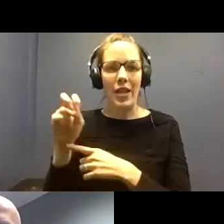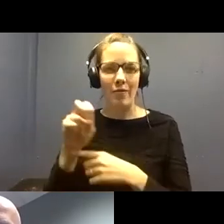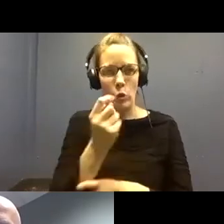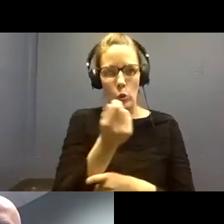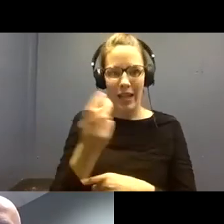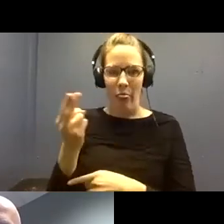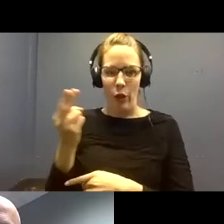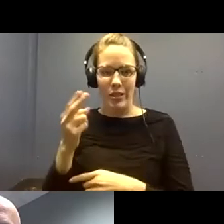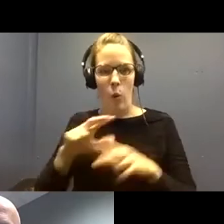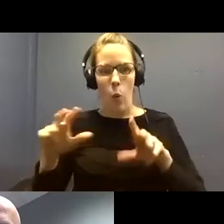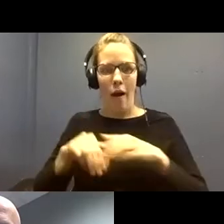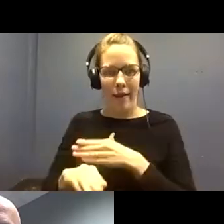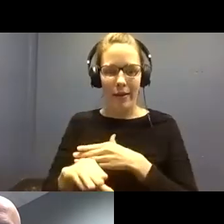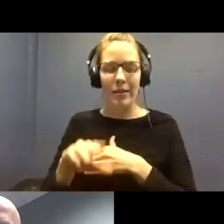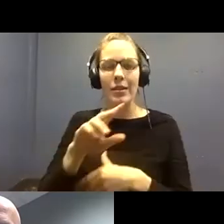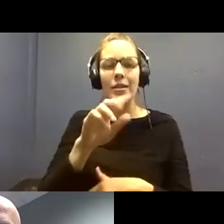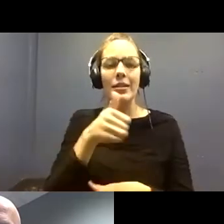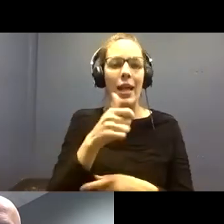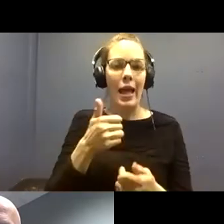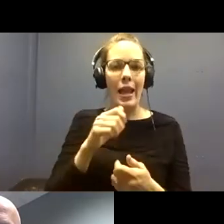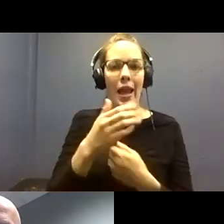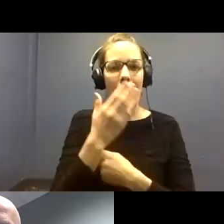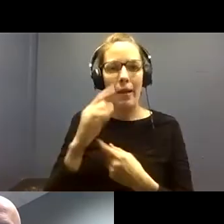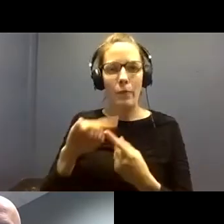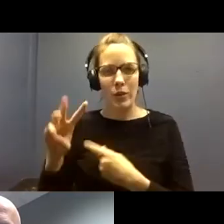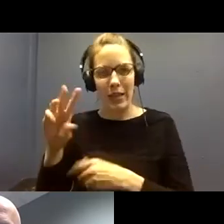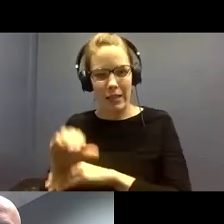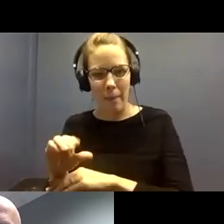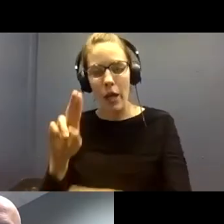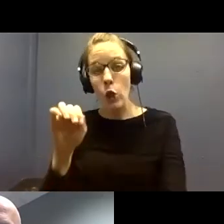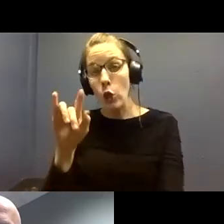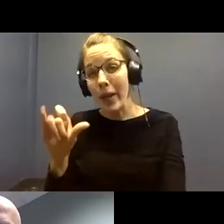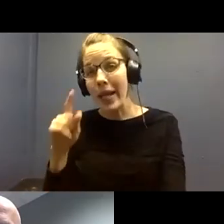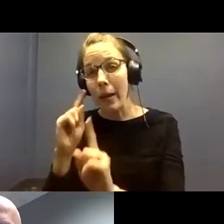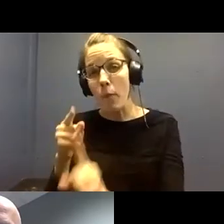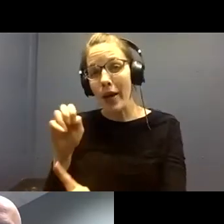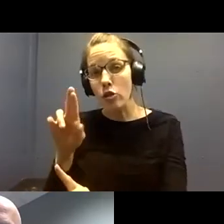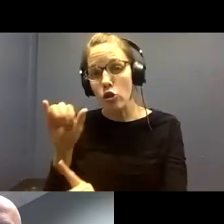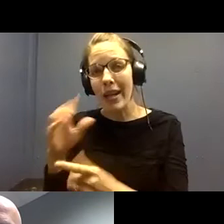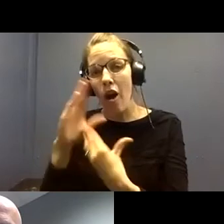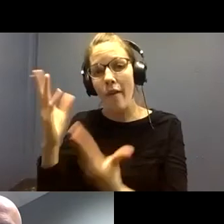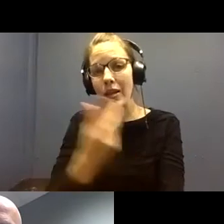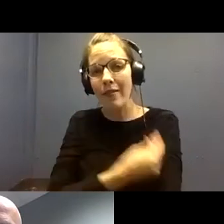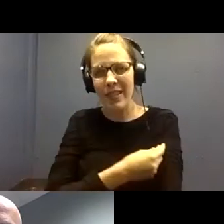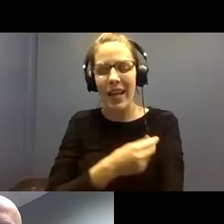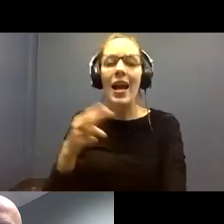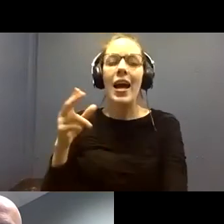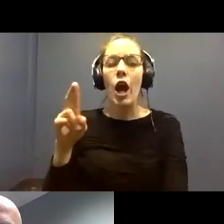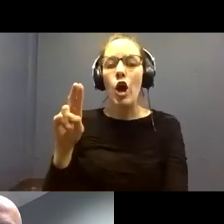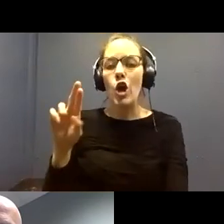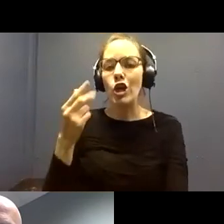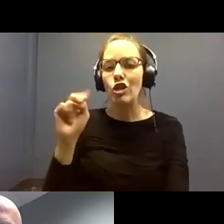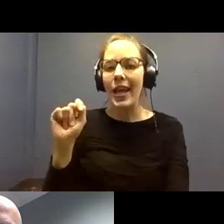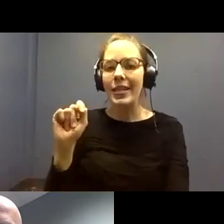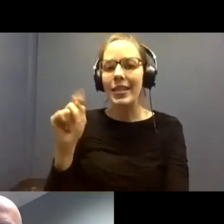Thursday from 10 a.m. to 6 p.m. Unity Point Trinity offers vaccination at its urgent care site at